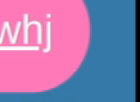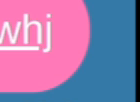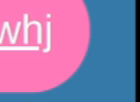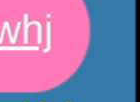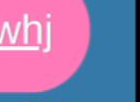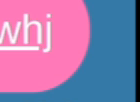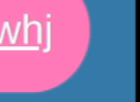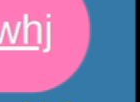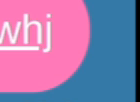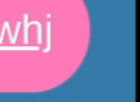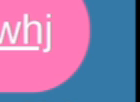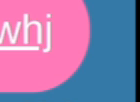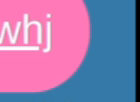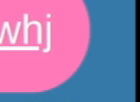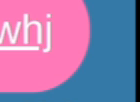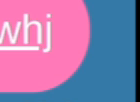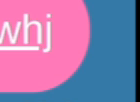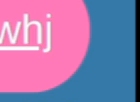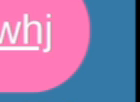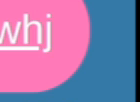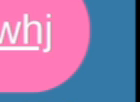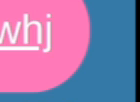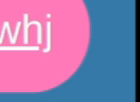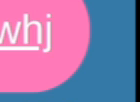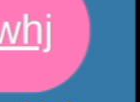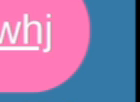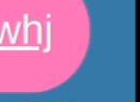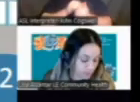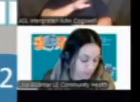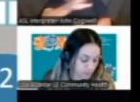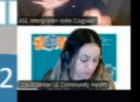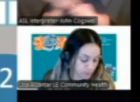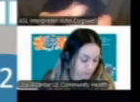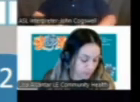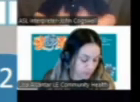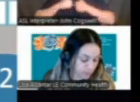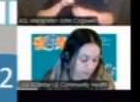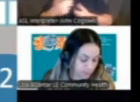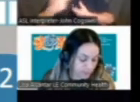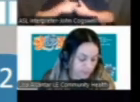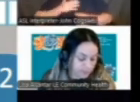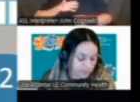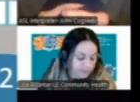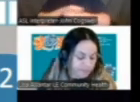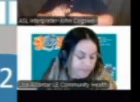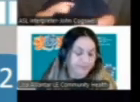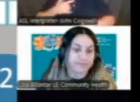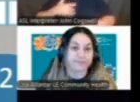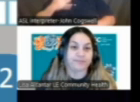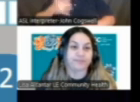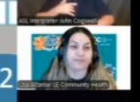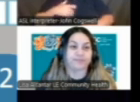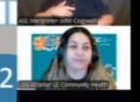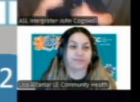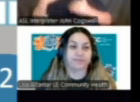Because there are spaces that other people have had to struggle with their whole lives, and they haven't been in my spaces. So I think the onus is on